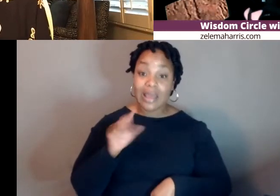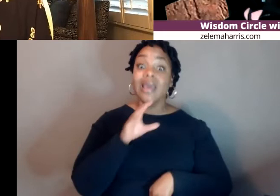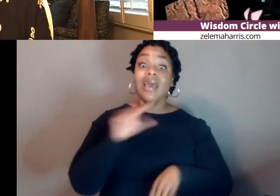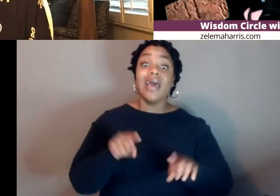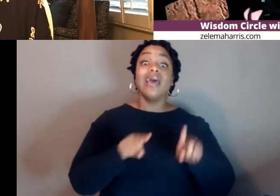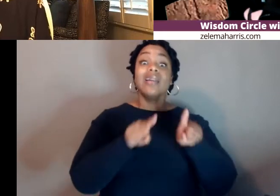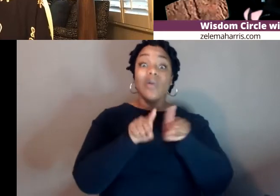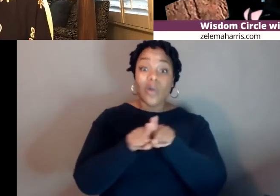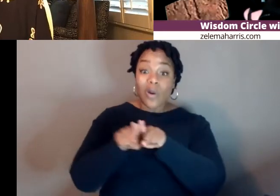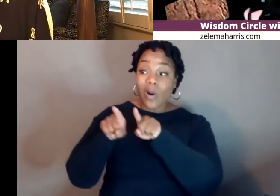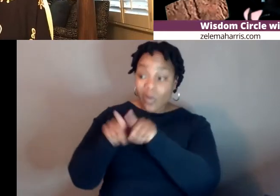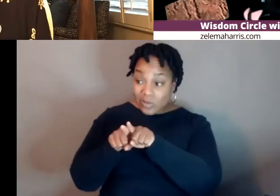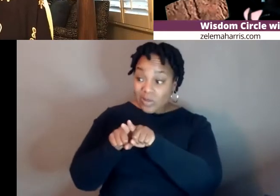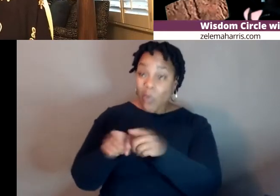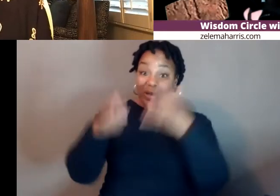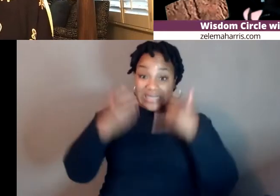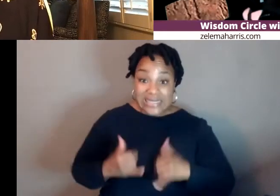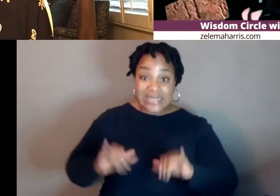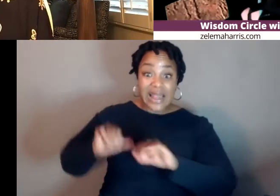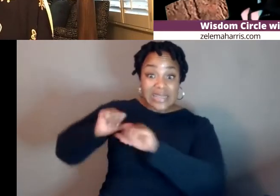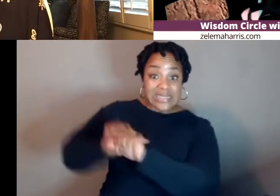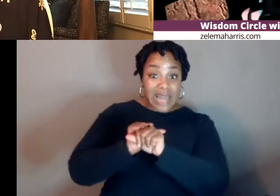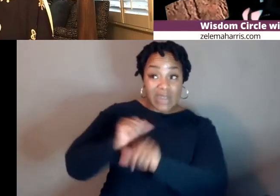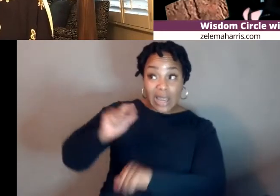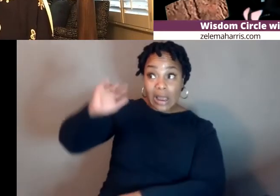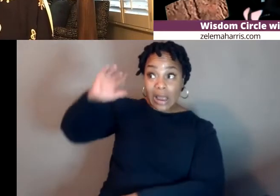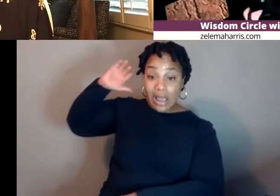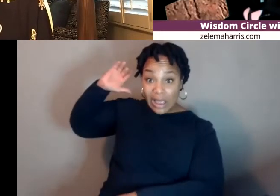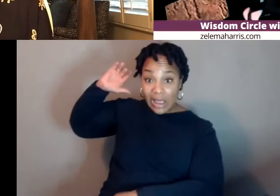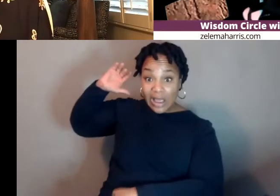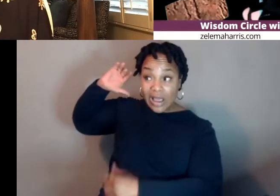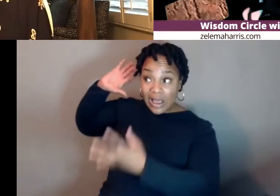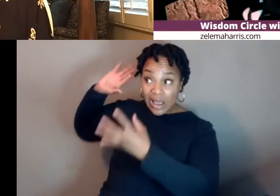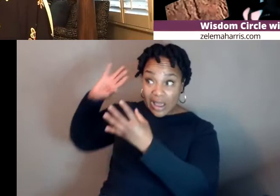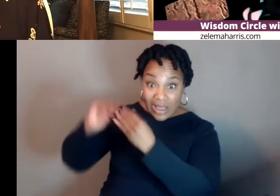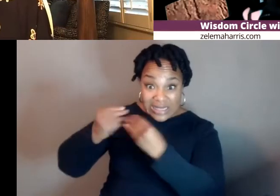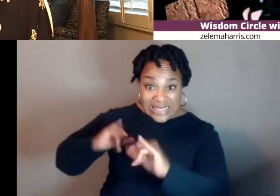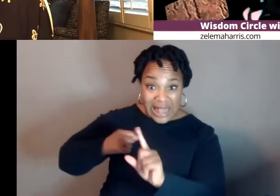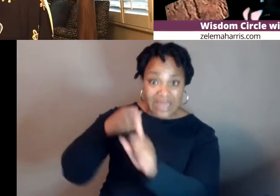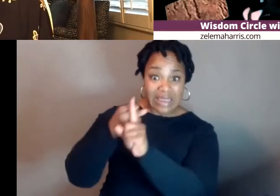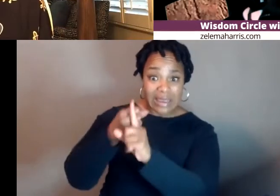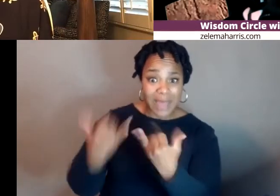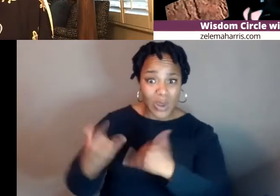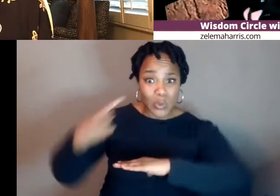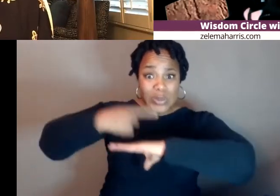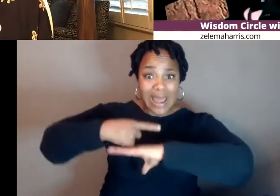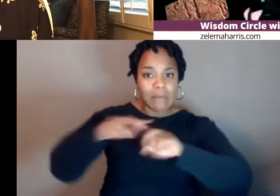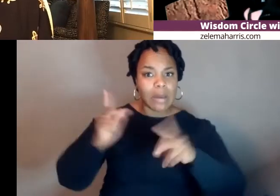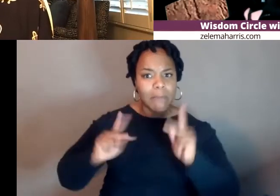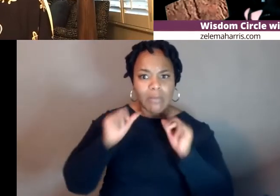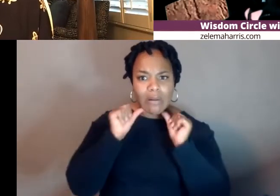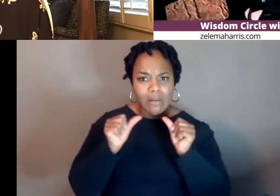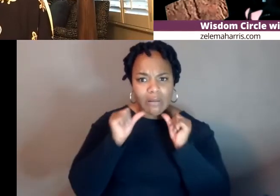slavery that are still with us. So unless we understand what happened during